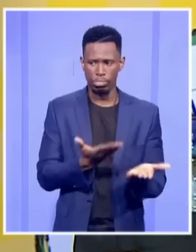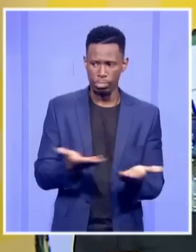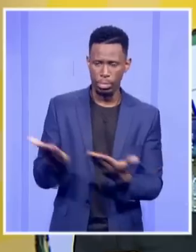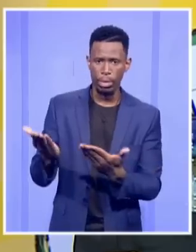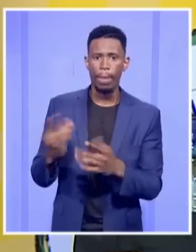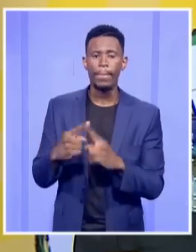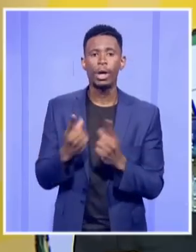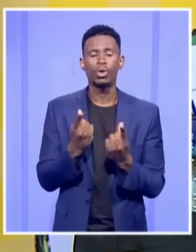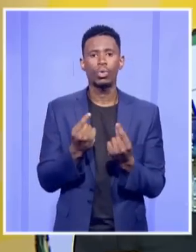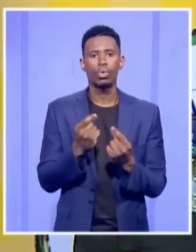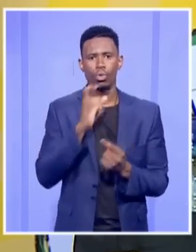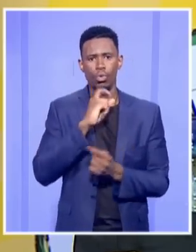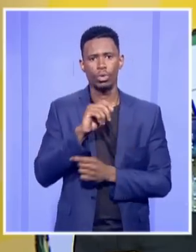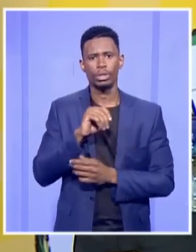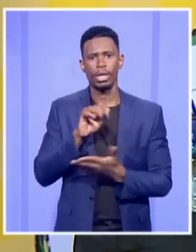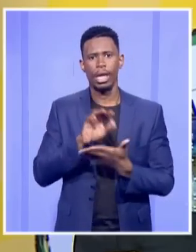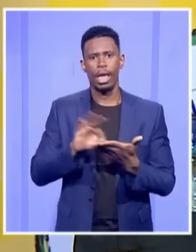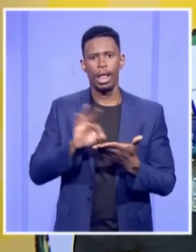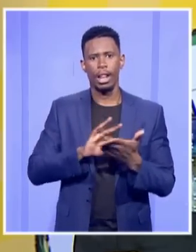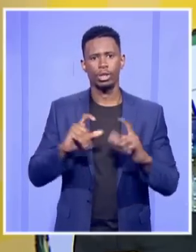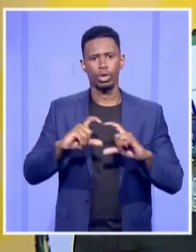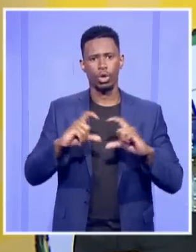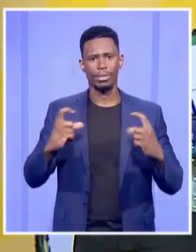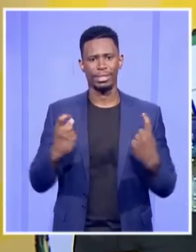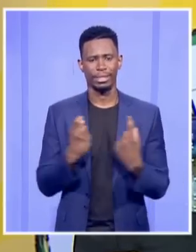Electoral Committee of the ANC.